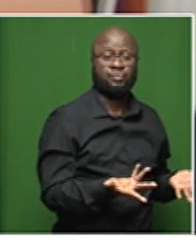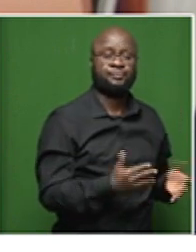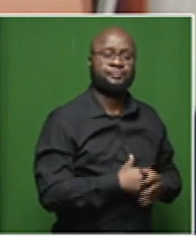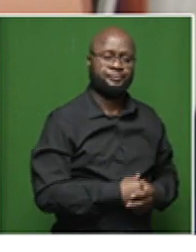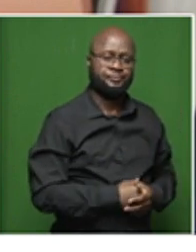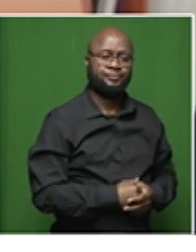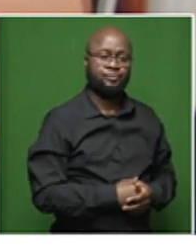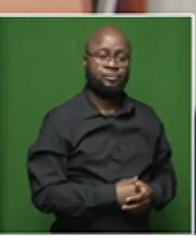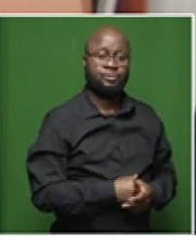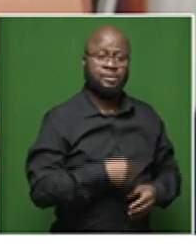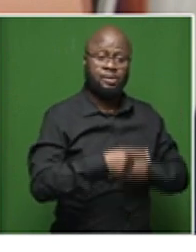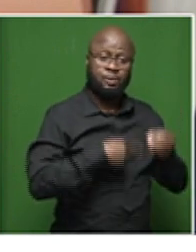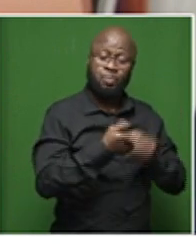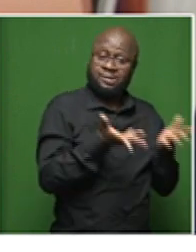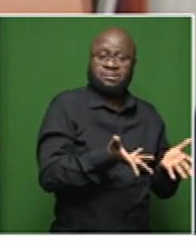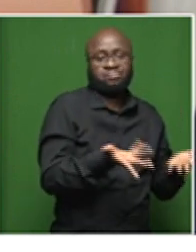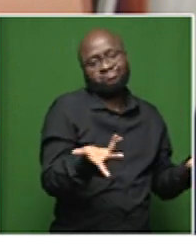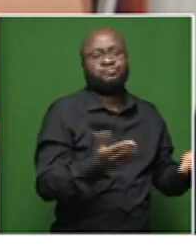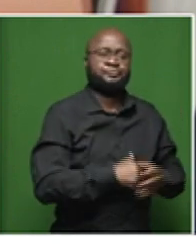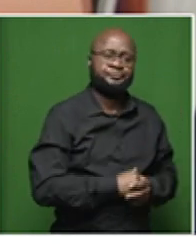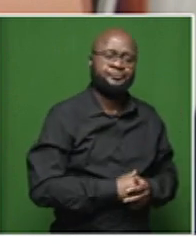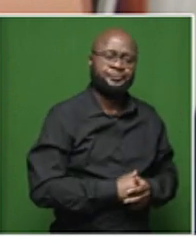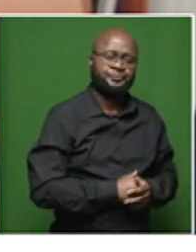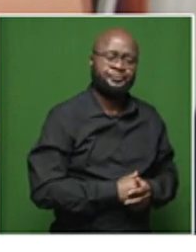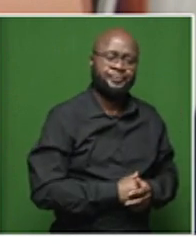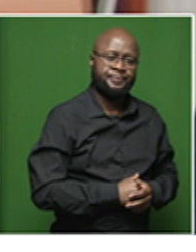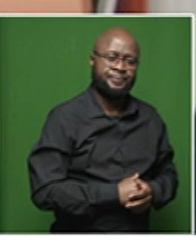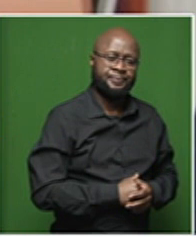this is about. Because at the core of it,